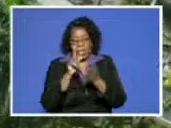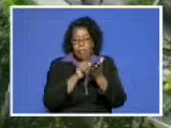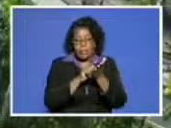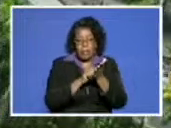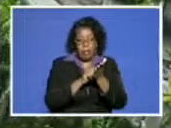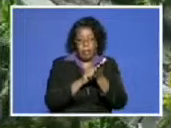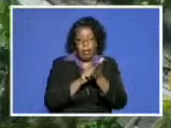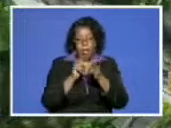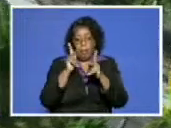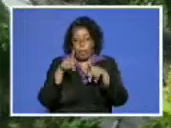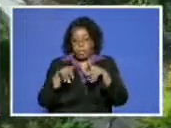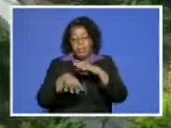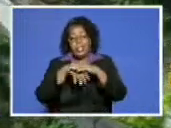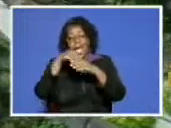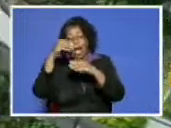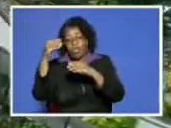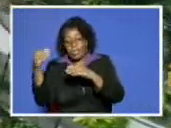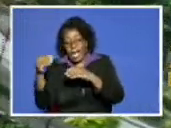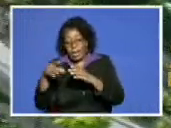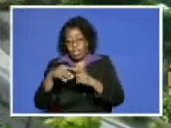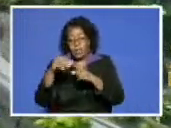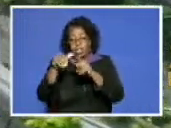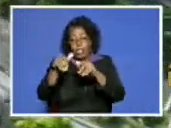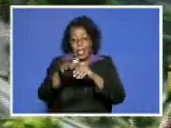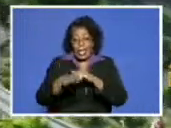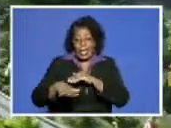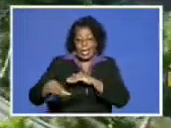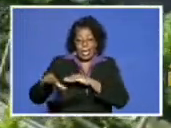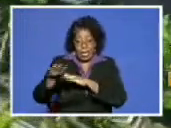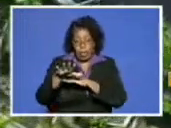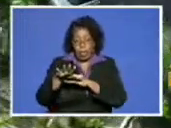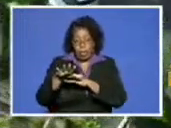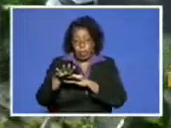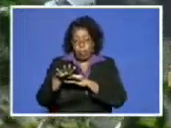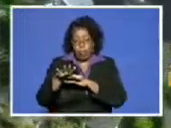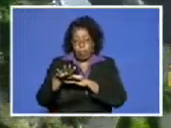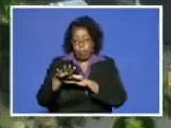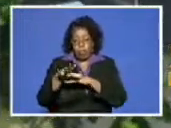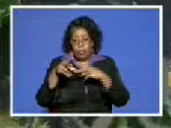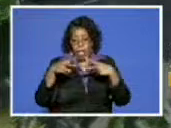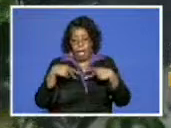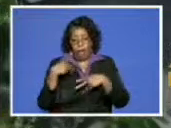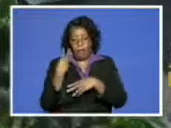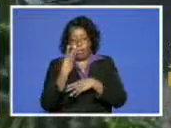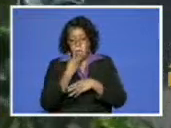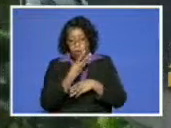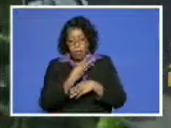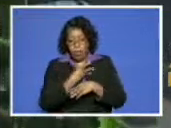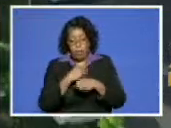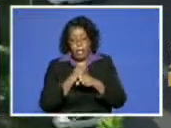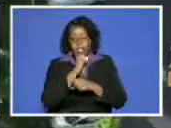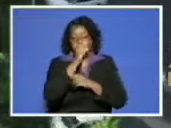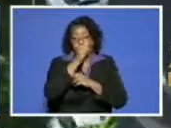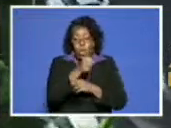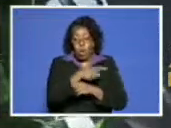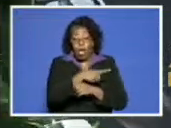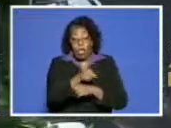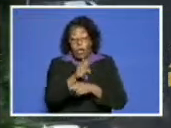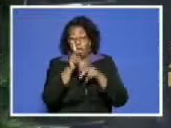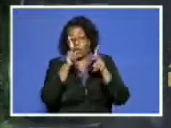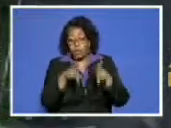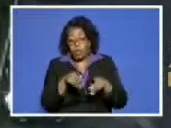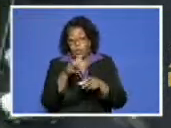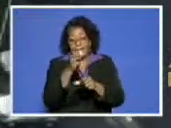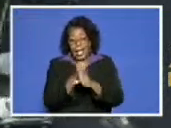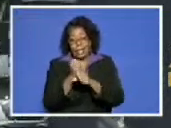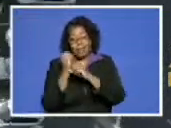being housed outside of the specific areas that they were supposed to be housed. Have we been able to make sure that those persons are able to